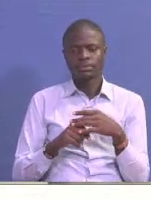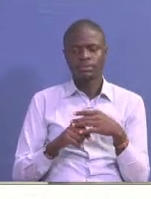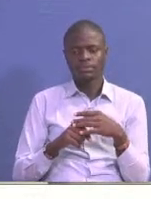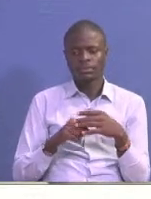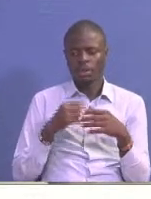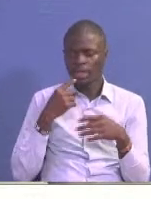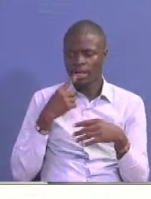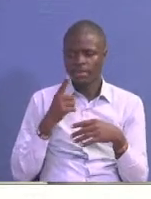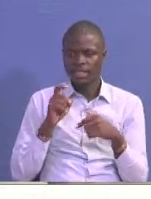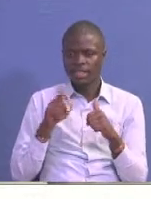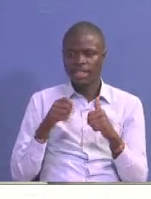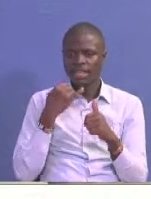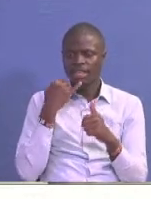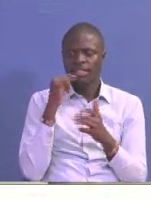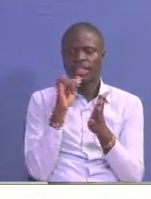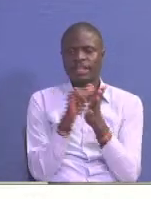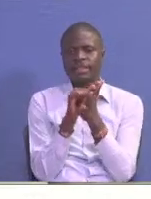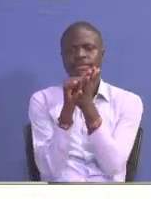I'm saying here is that